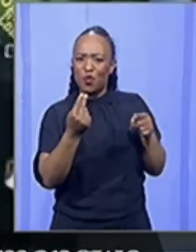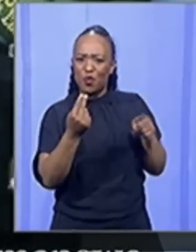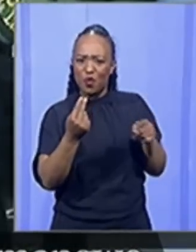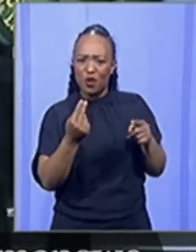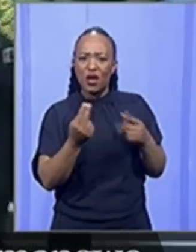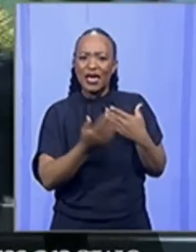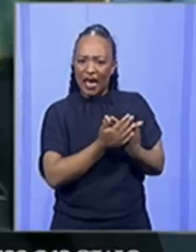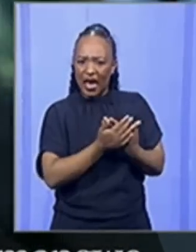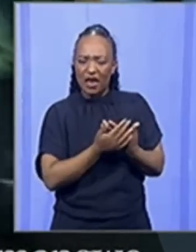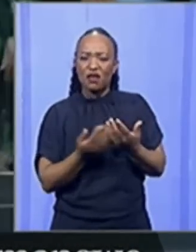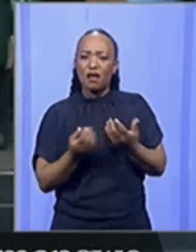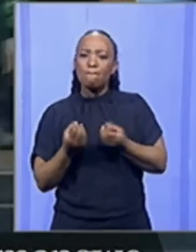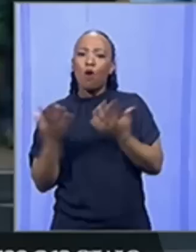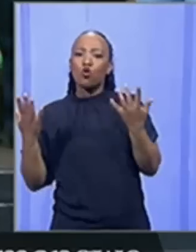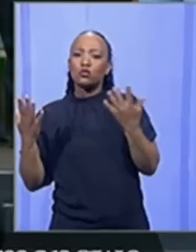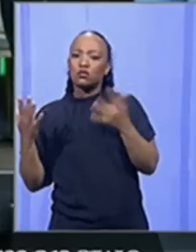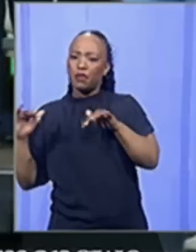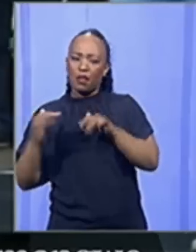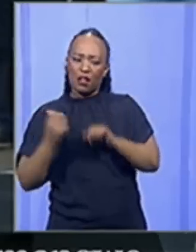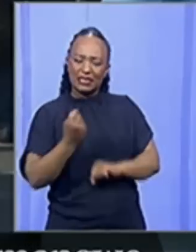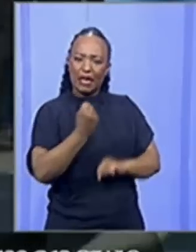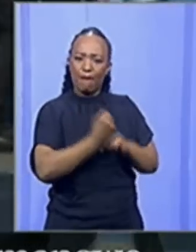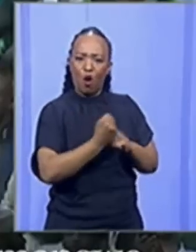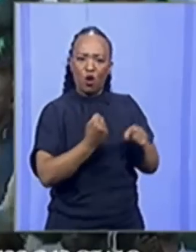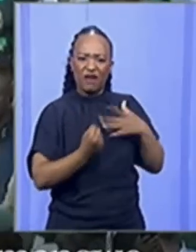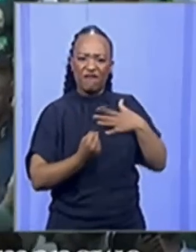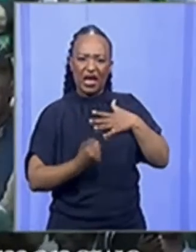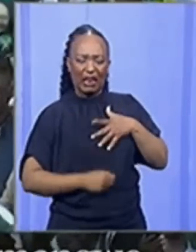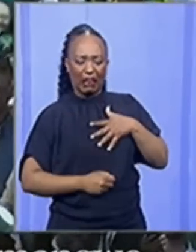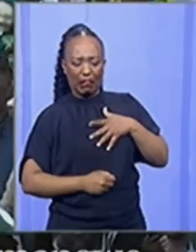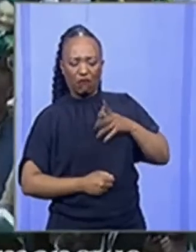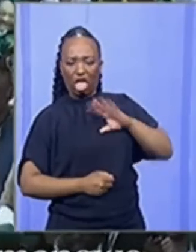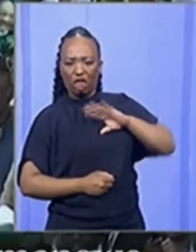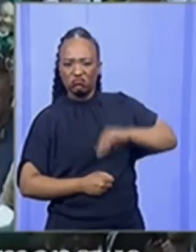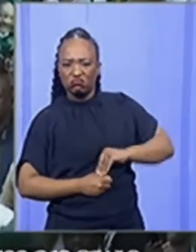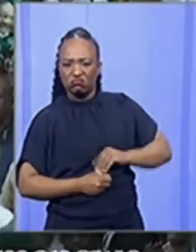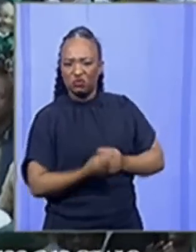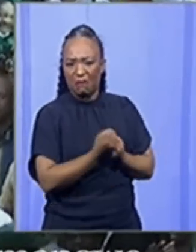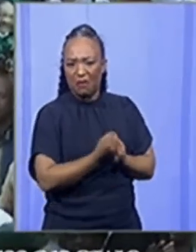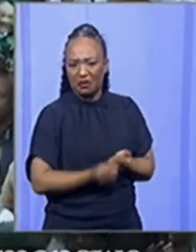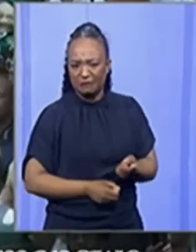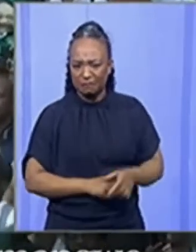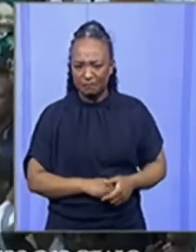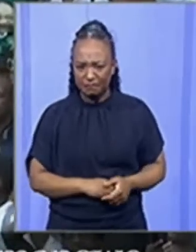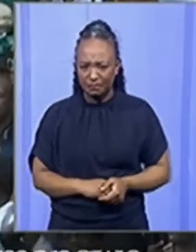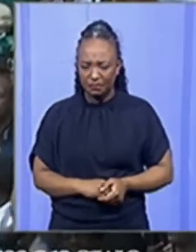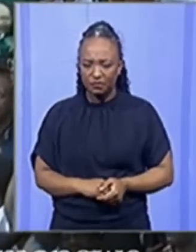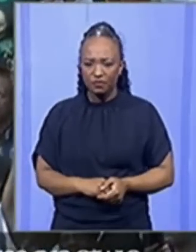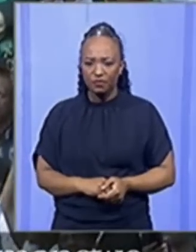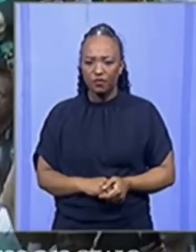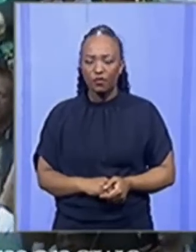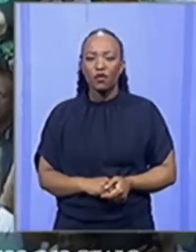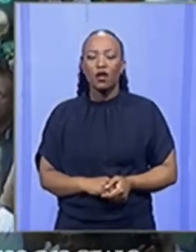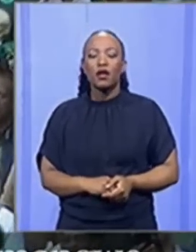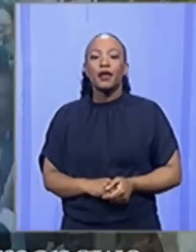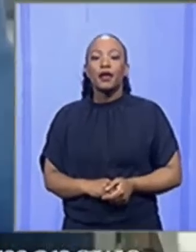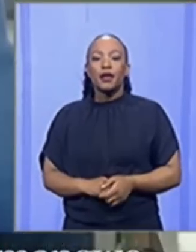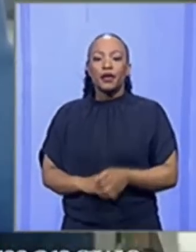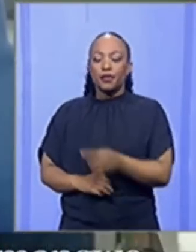le go nyemisa baagi moko gore ba leeme nokeng kgotsa go inyalana le lona. An ordinary voter of the MK